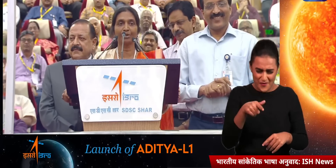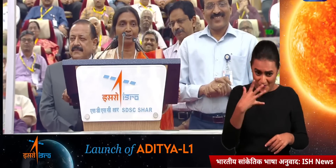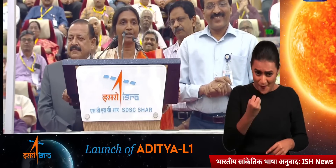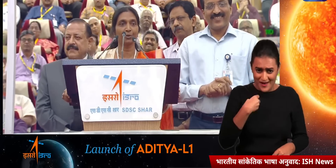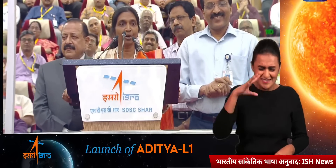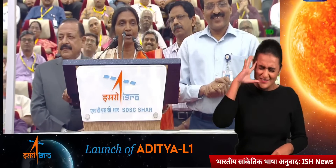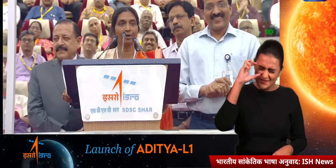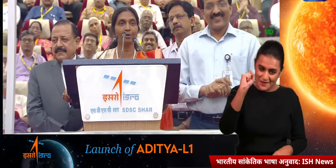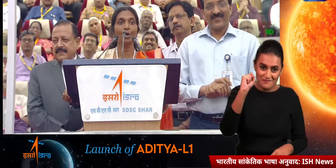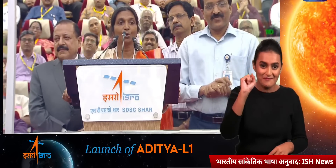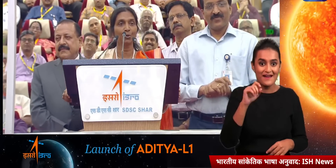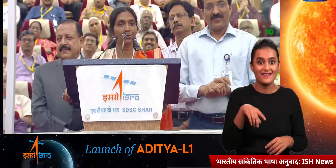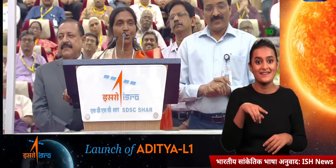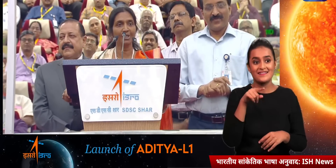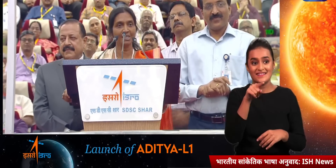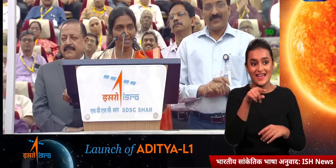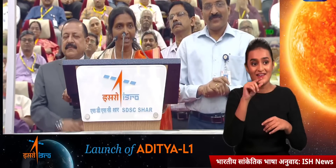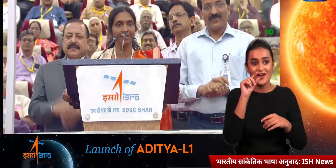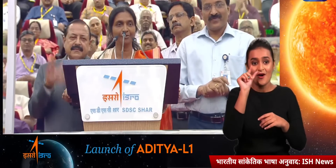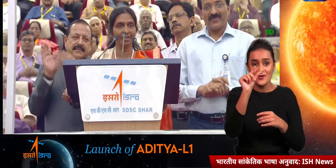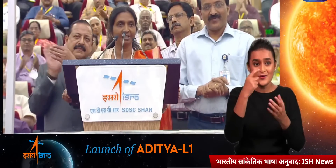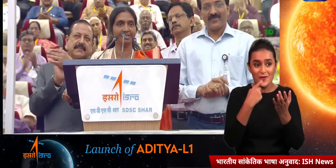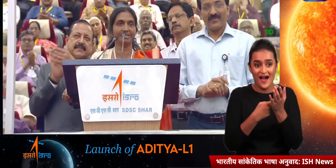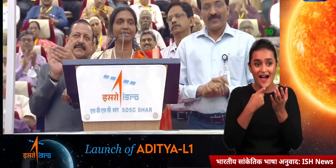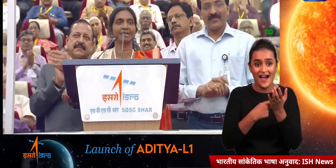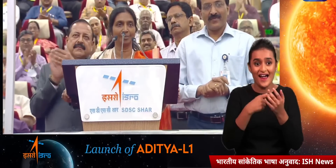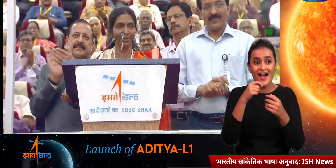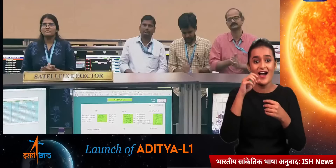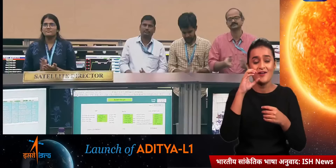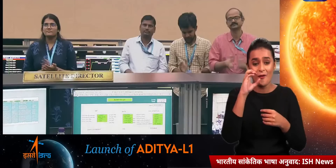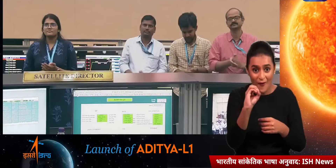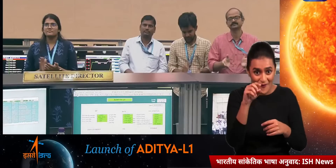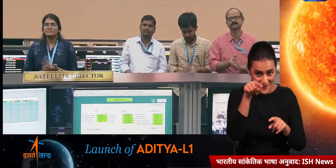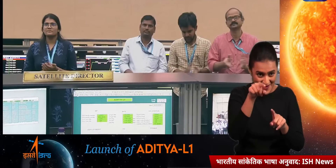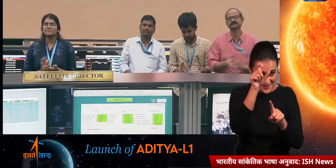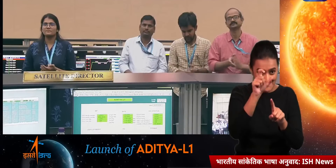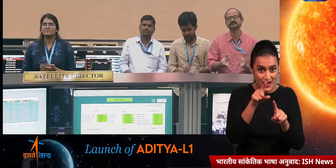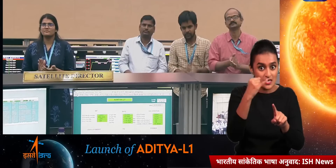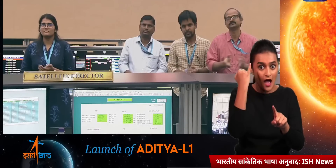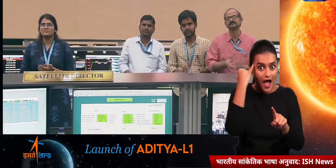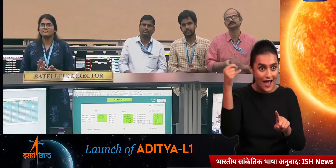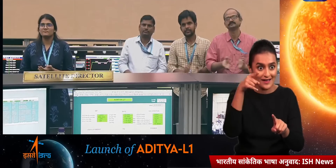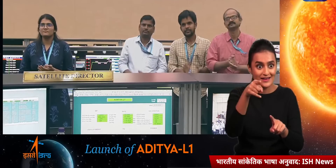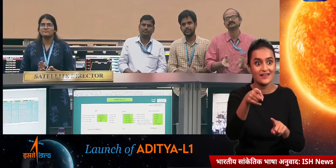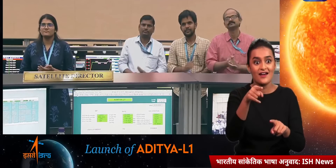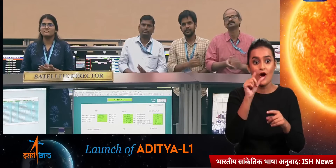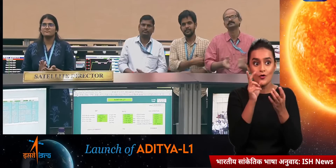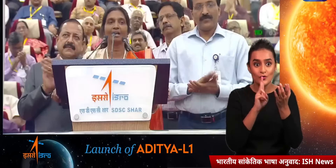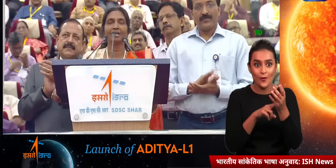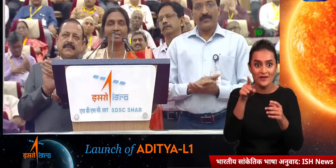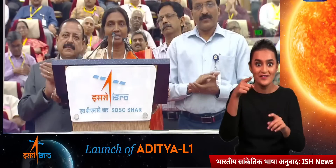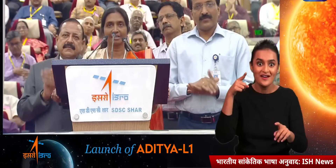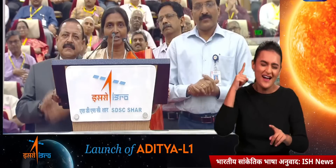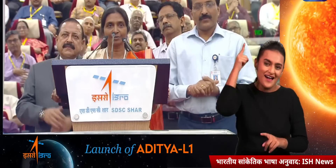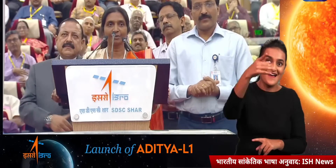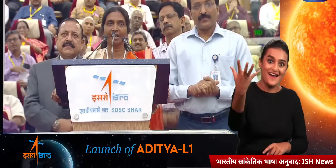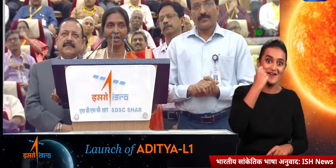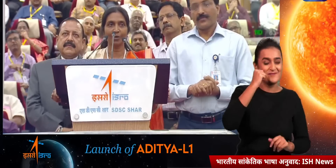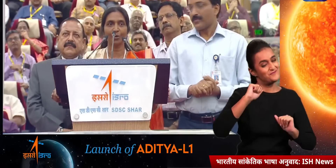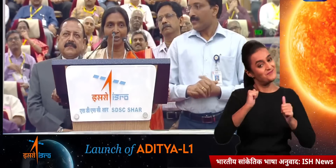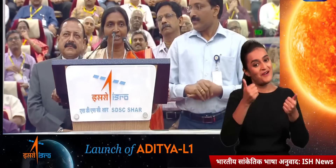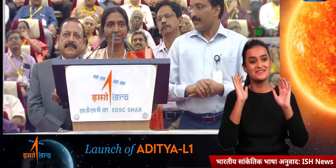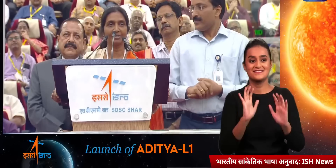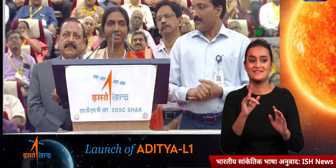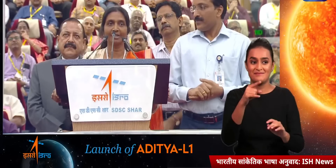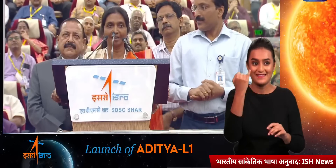remember Professor U.R. Rao, who sowed the seed for this mission, and looking forward for a successful